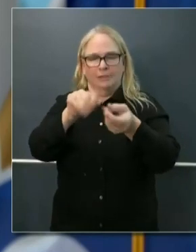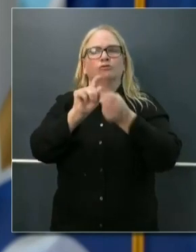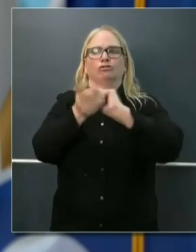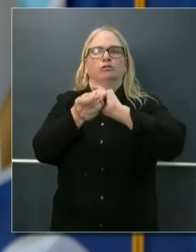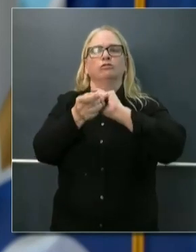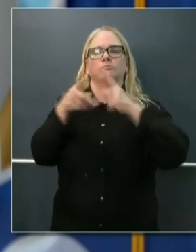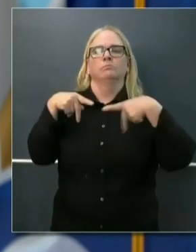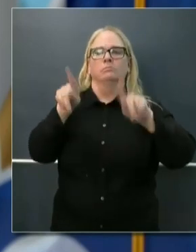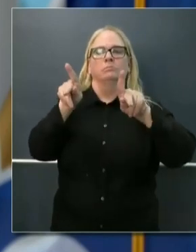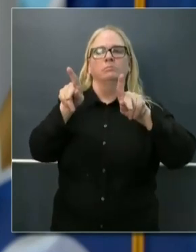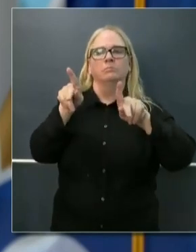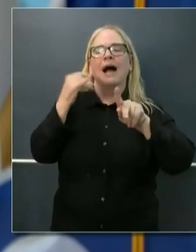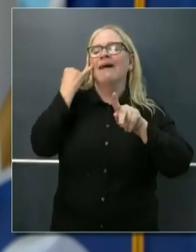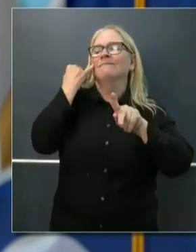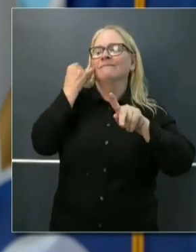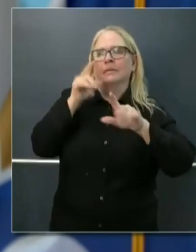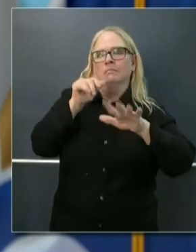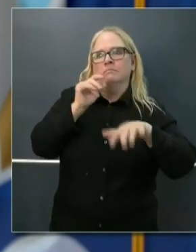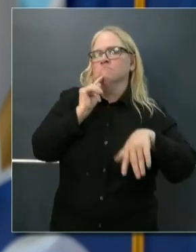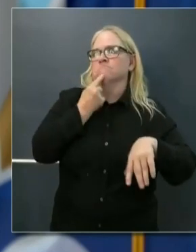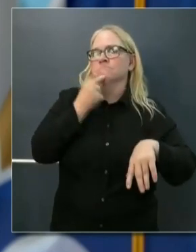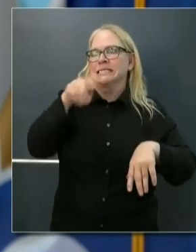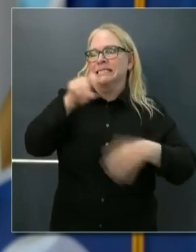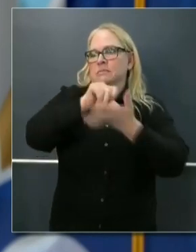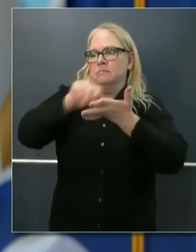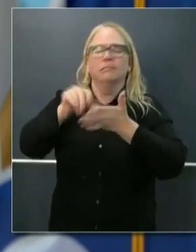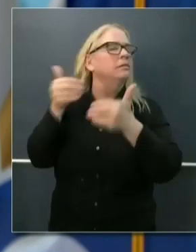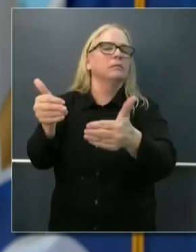our way to ultimately